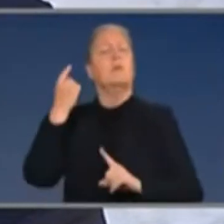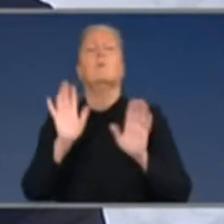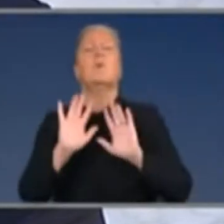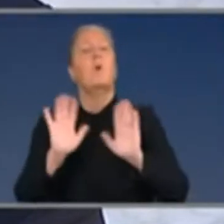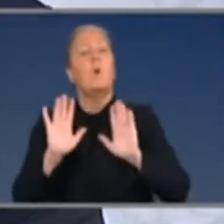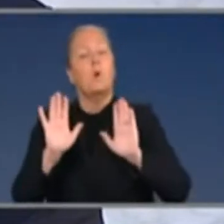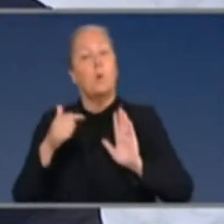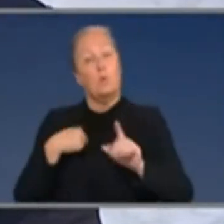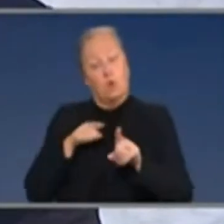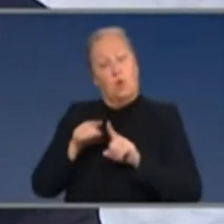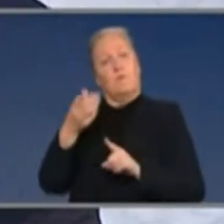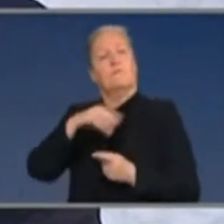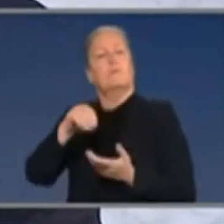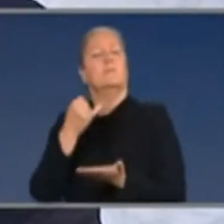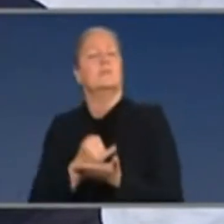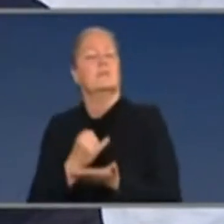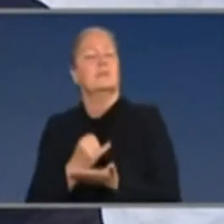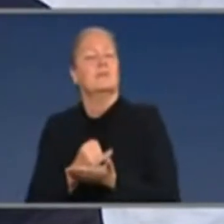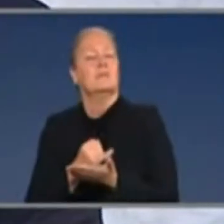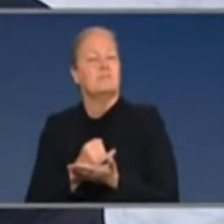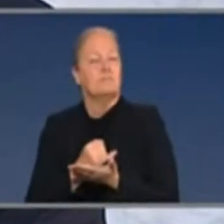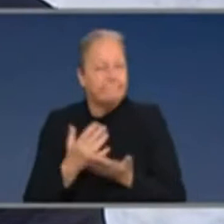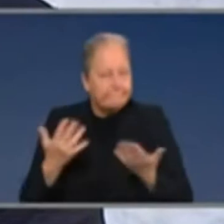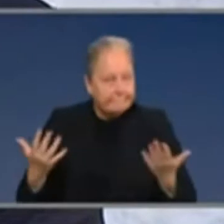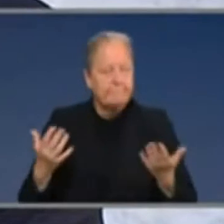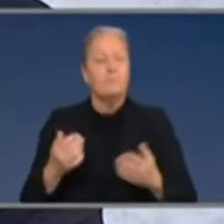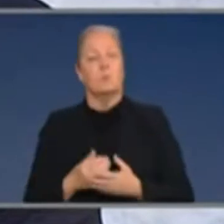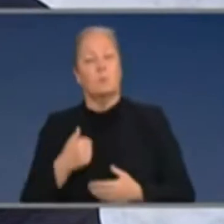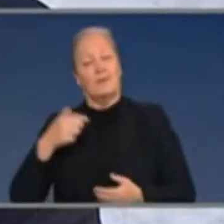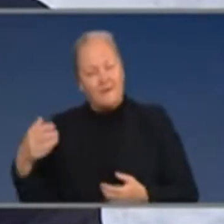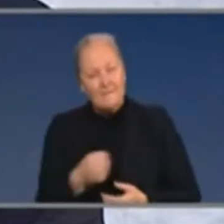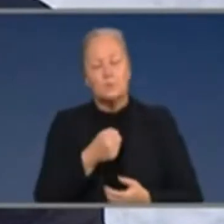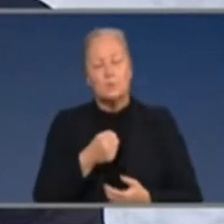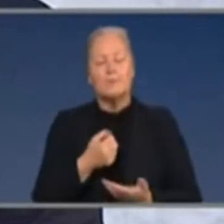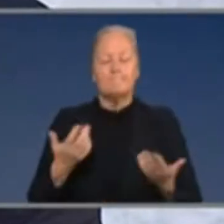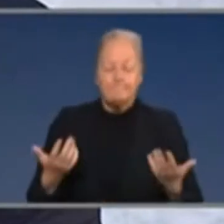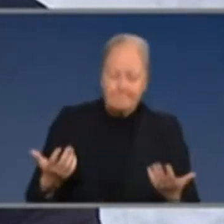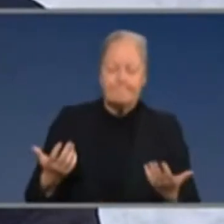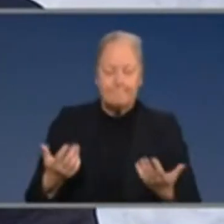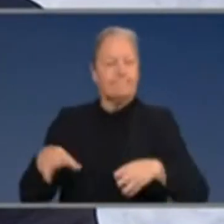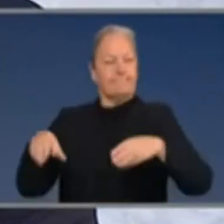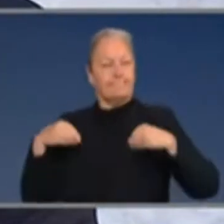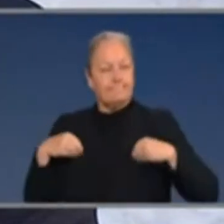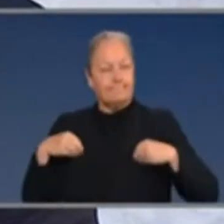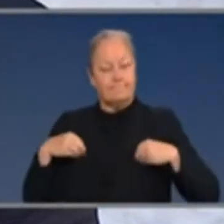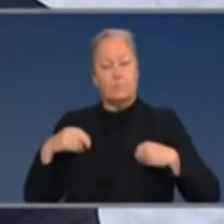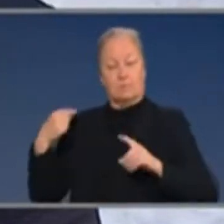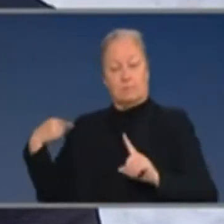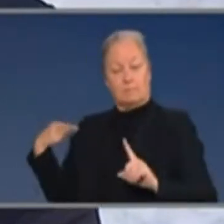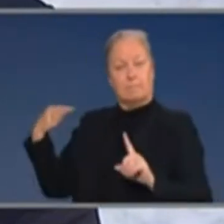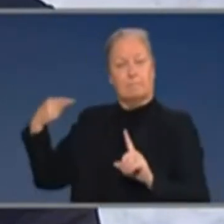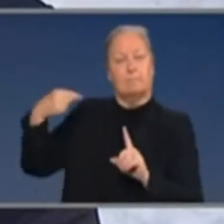of these many years that have passed since then, as we've sought to live up to those worthy aspirations at that time.